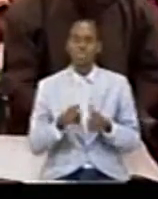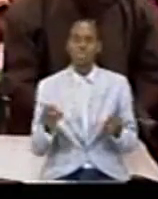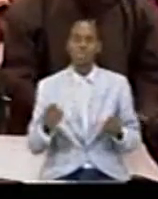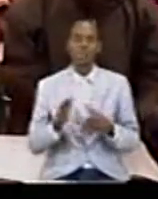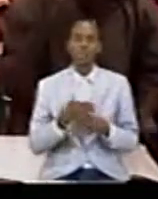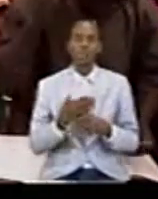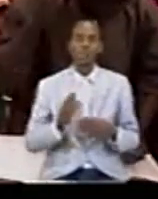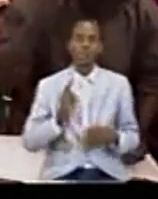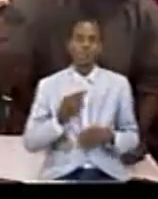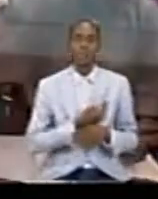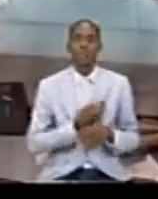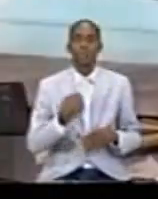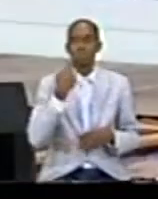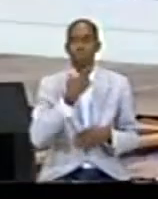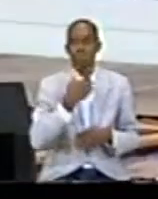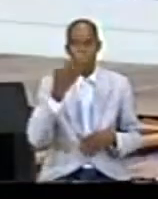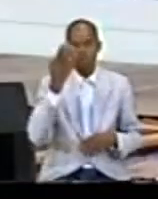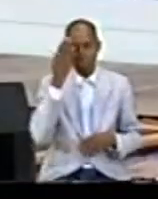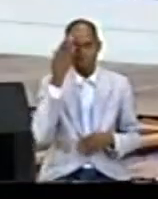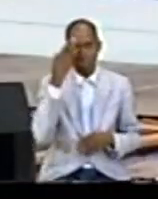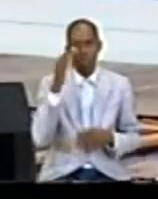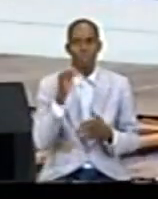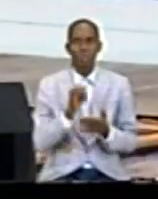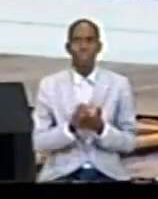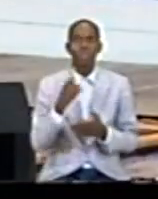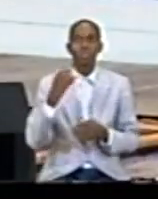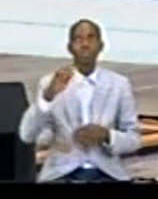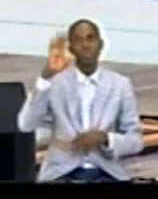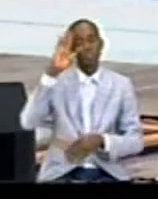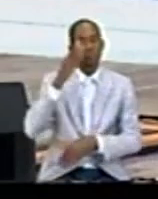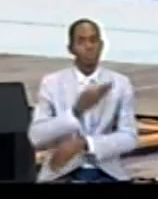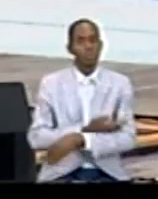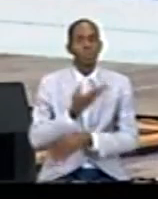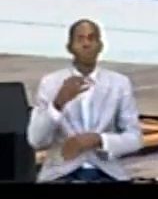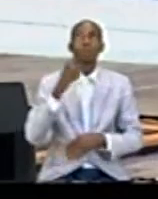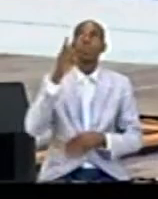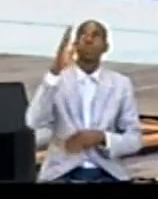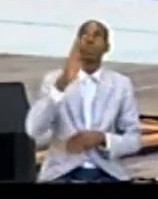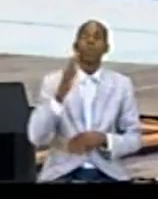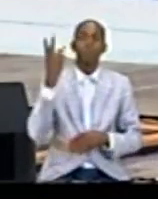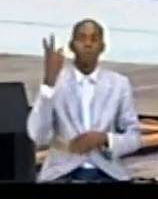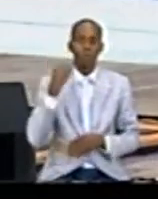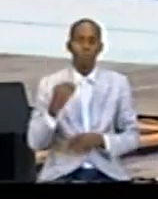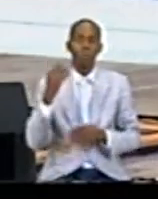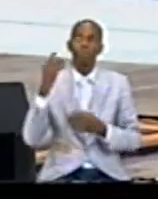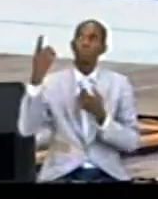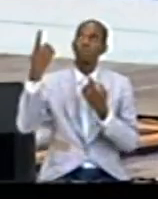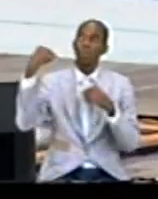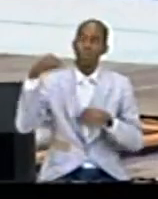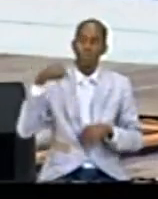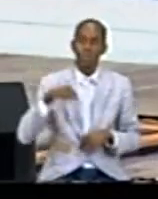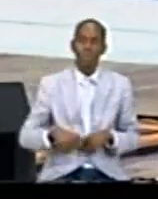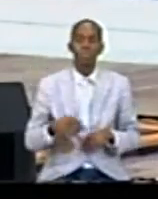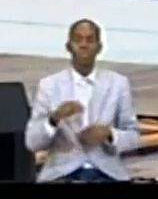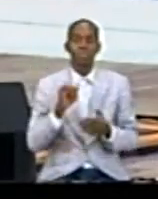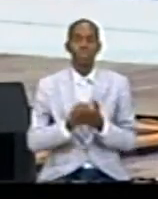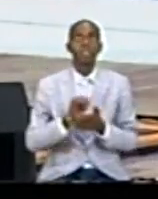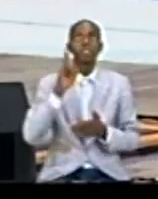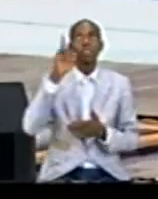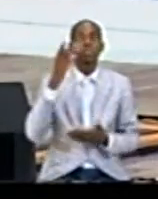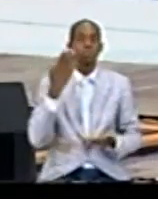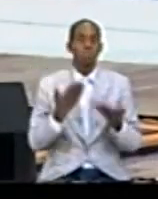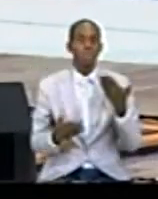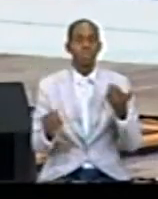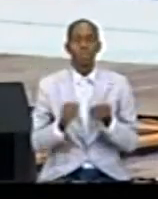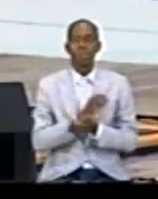who recognize that the Son of God was manifested, that he might destroy the works